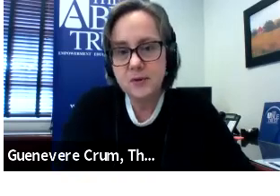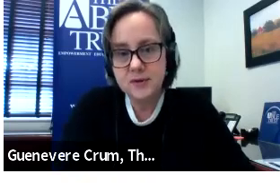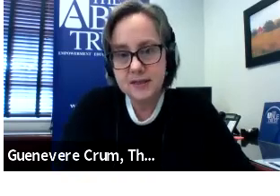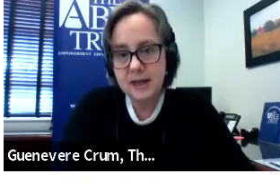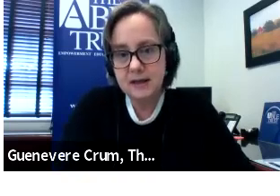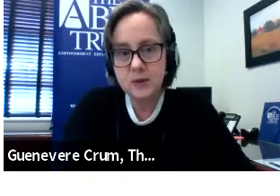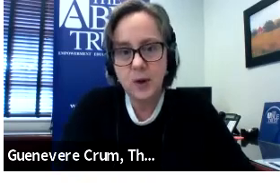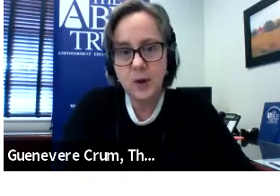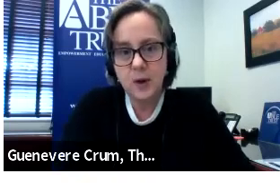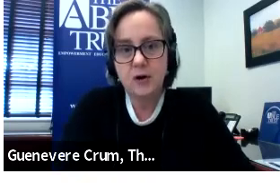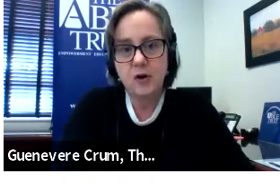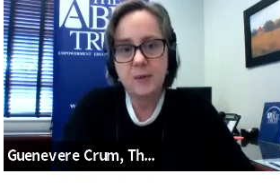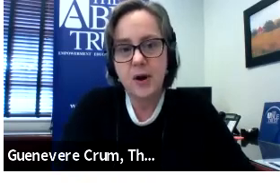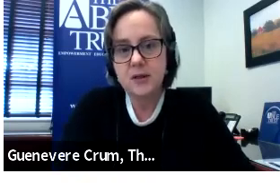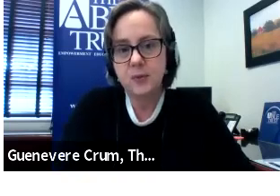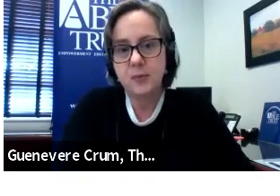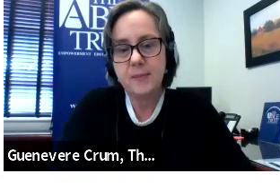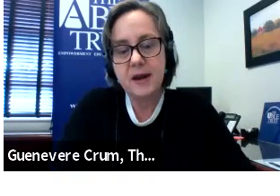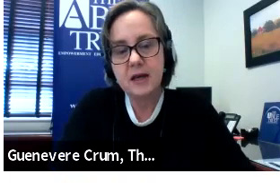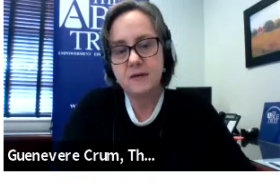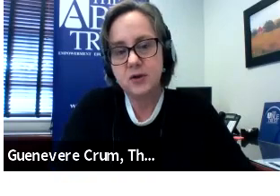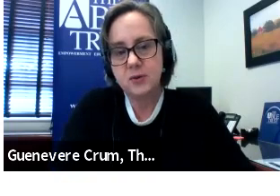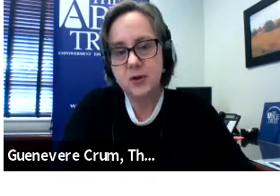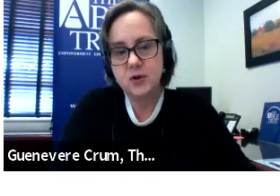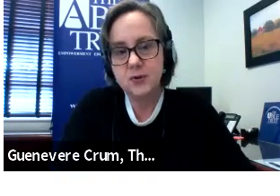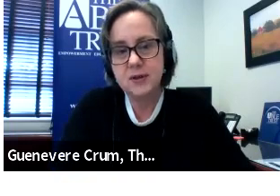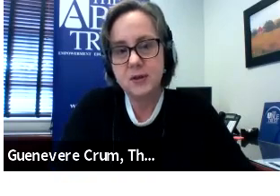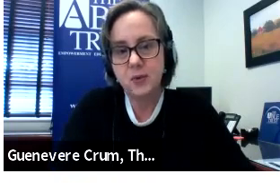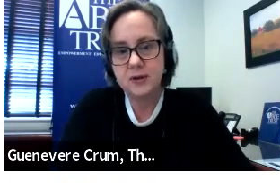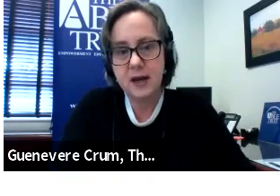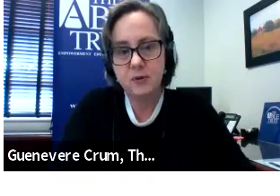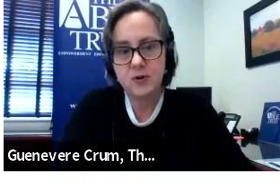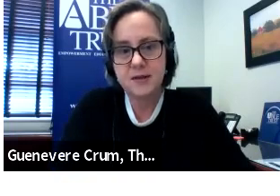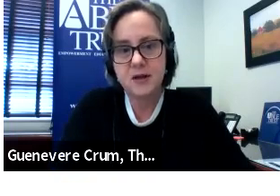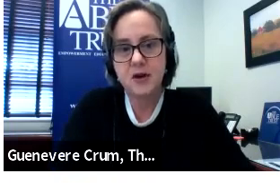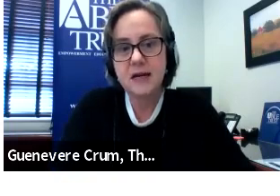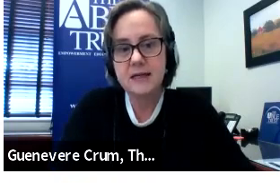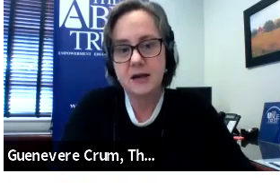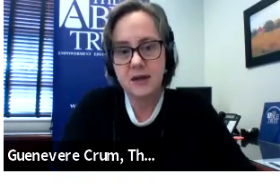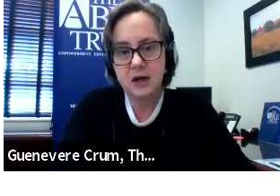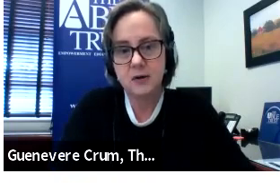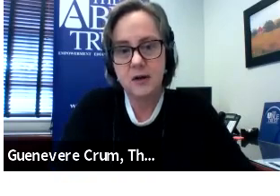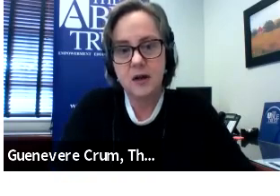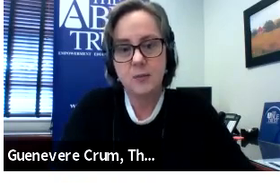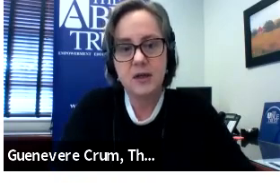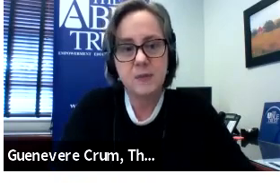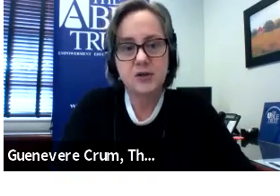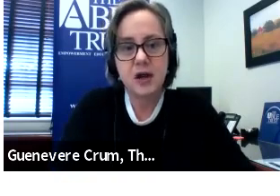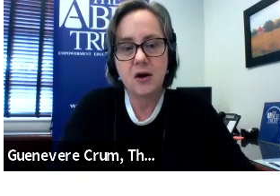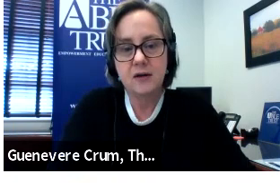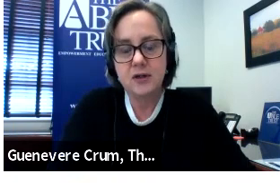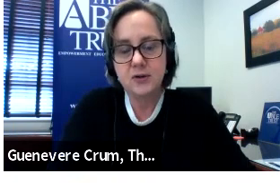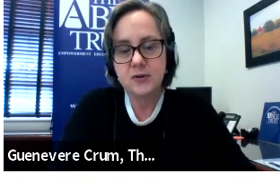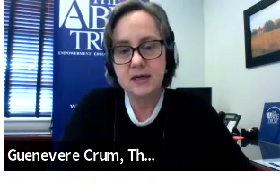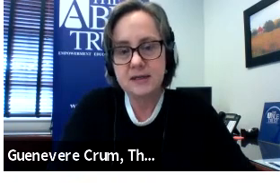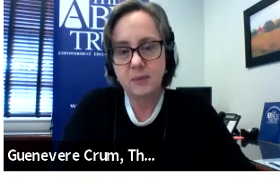Programs and resources like this webinar are made possible by many individuals who choose to support the ABLE Trust on any day of the year, but